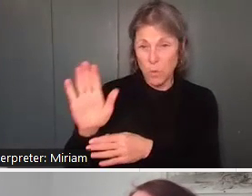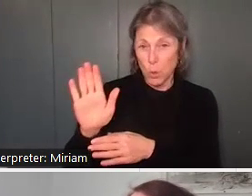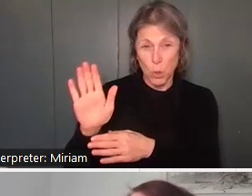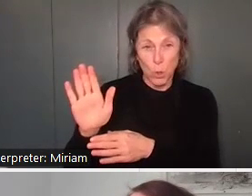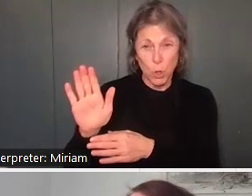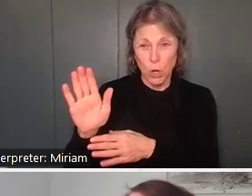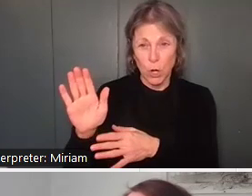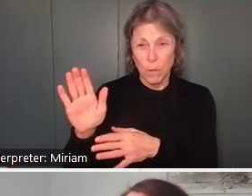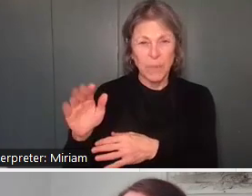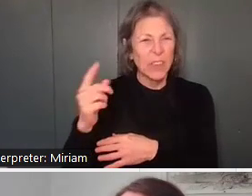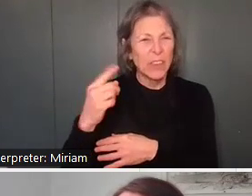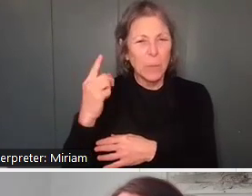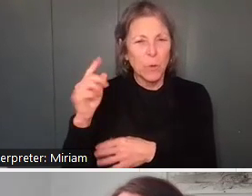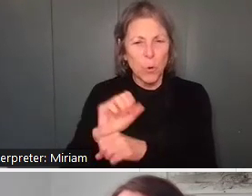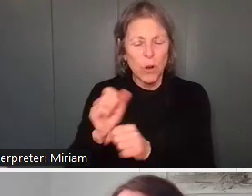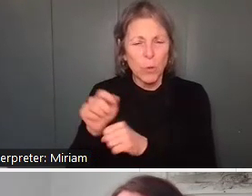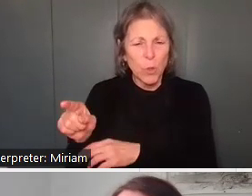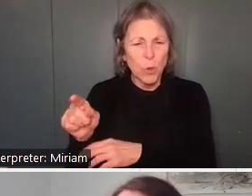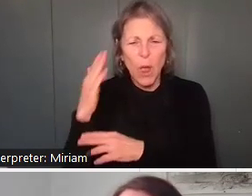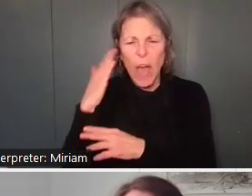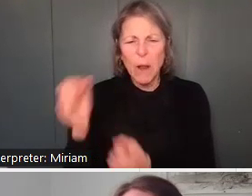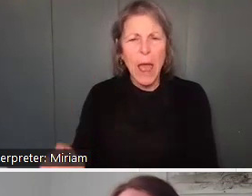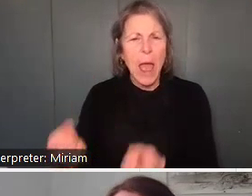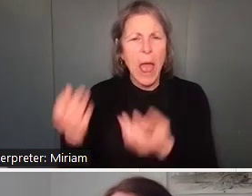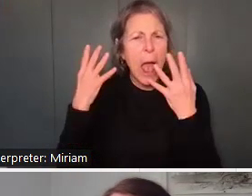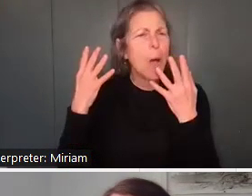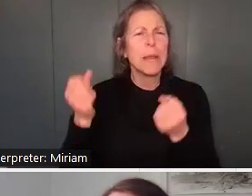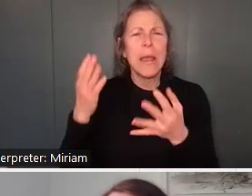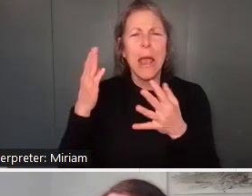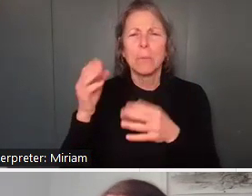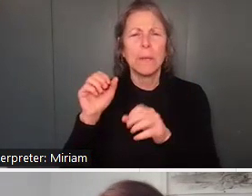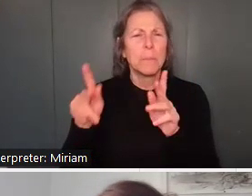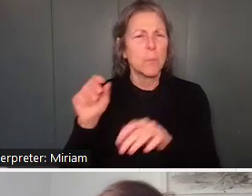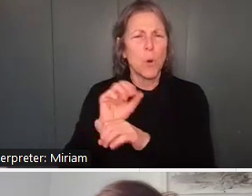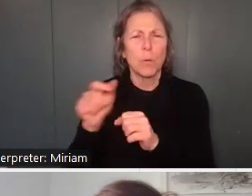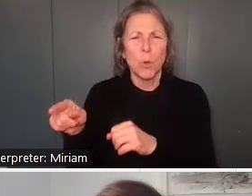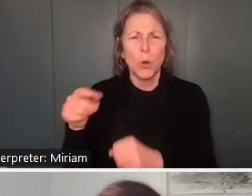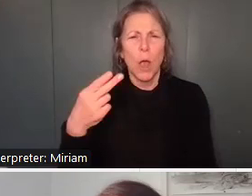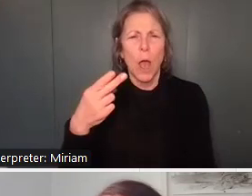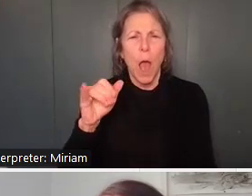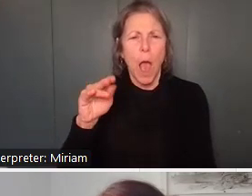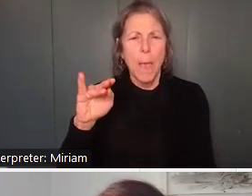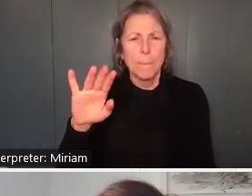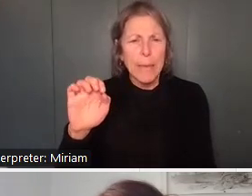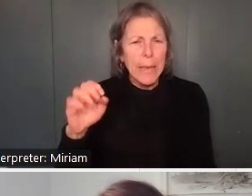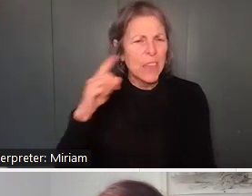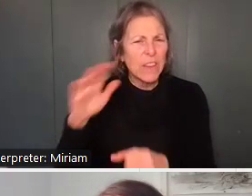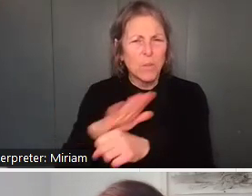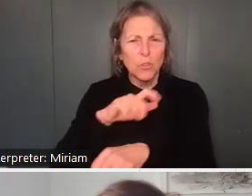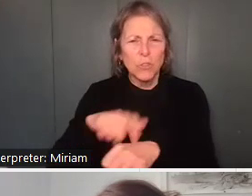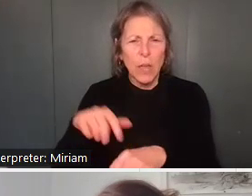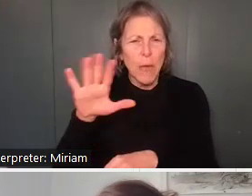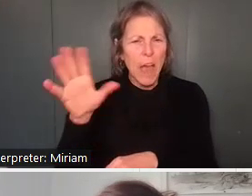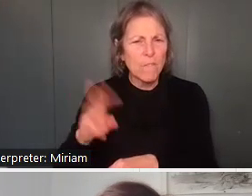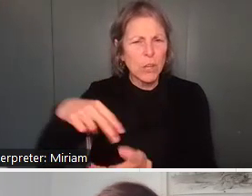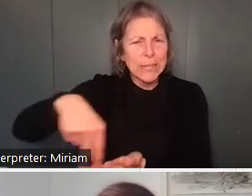is working with her. I don't know if she has, how many employees she has, but I know Jaime is full-time at Borinquen Dance Theater, and maybe he has time